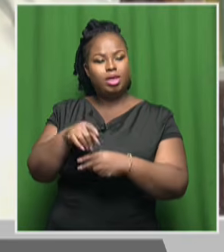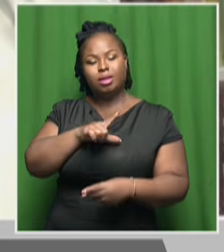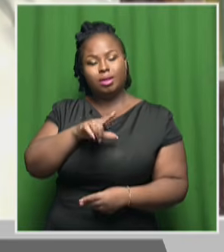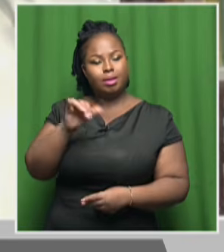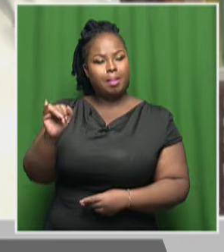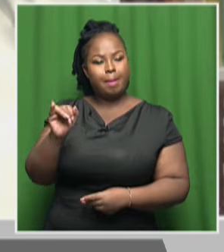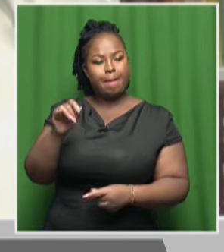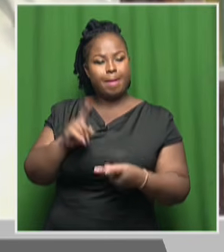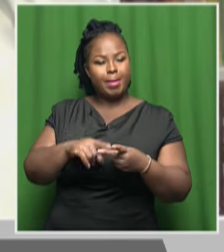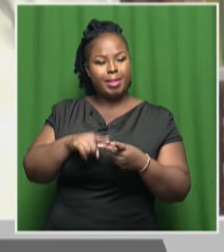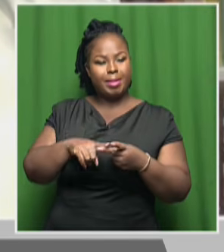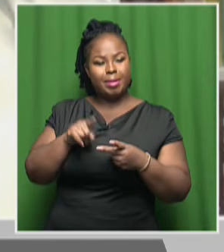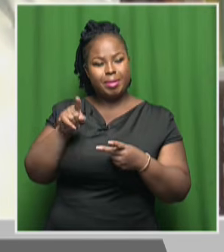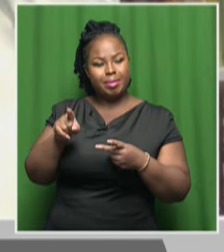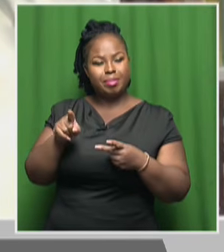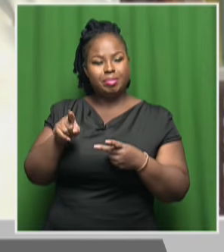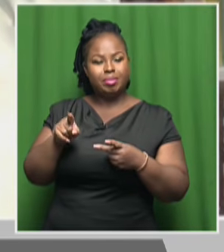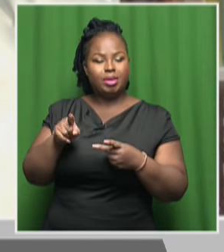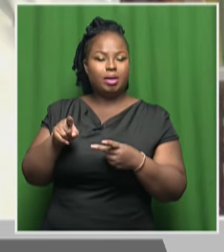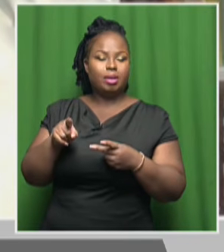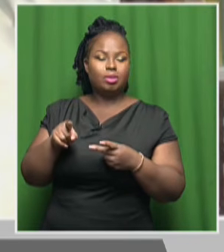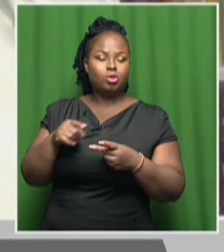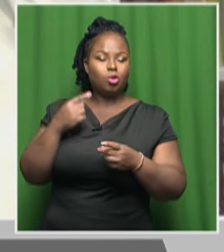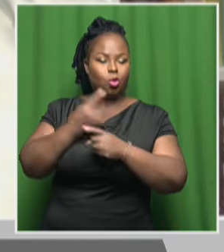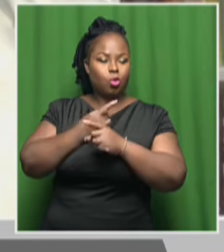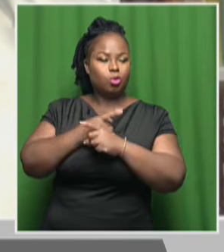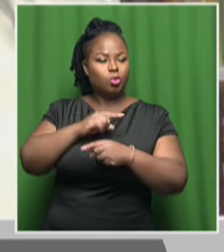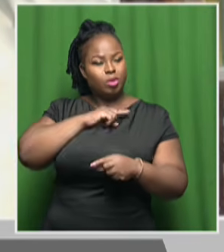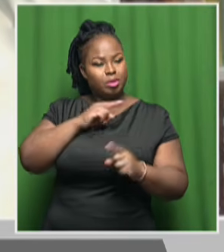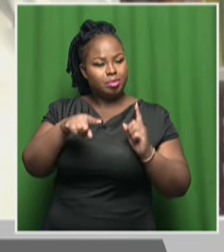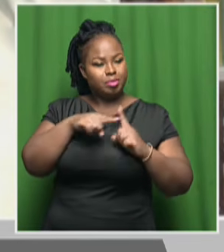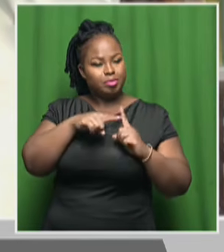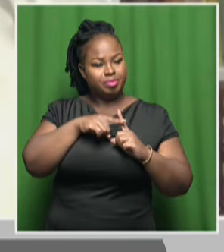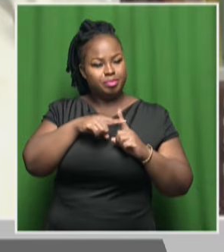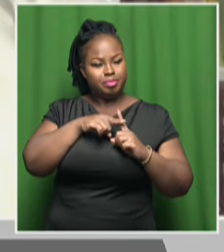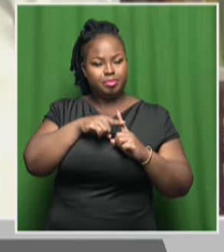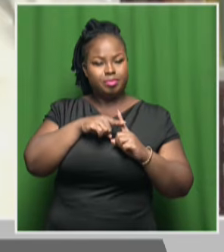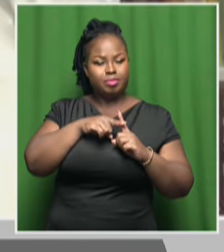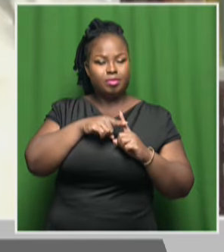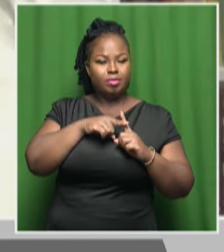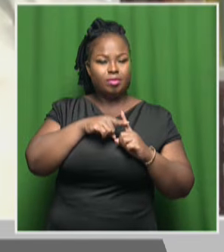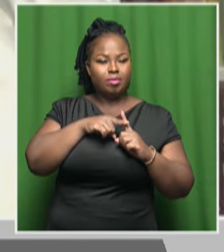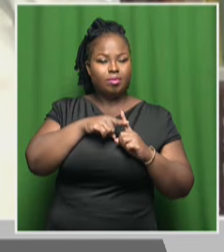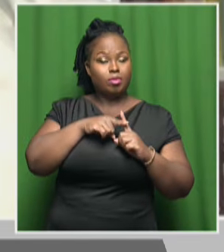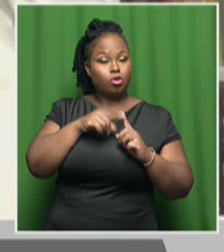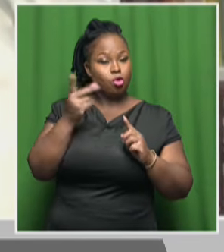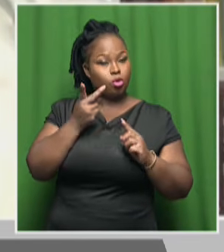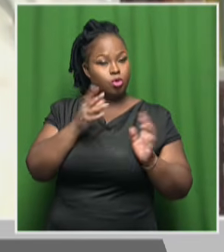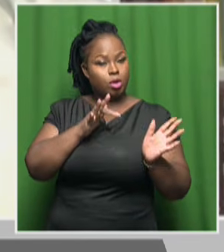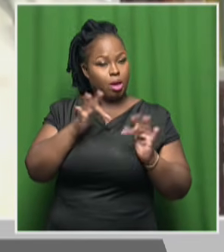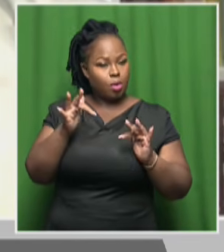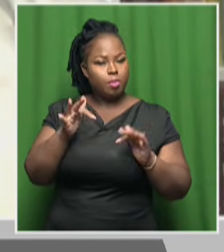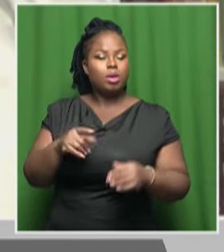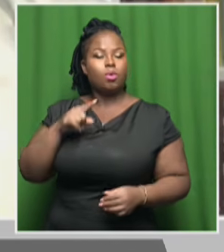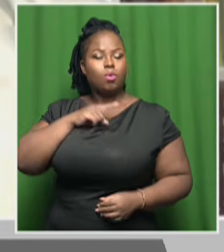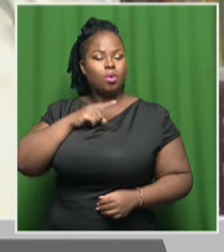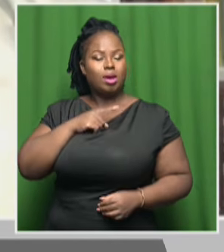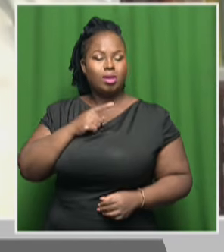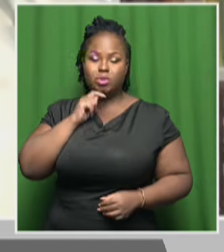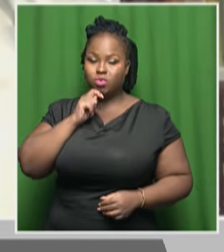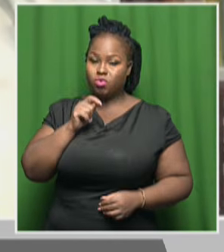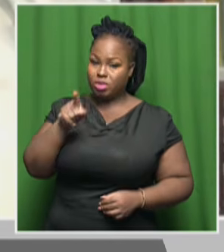Al, the Israeli airline, were the only ones who were allowed at the airport to carry weapons, that have all access to the airport. And there were allegations later made that they were